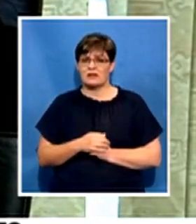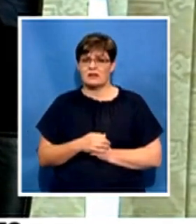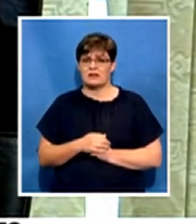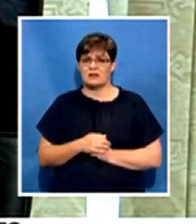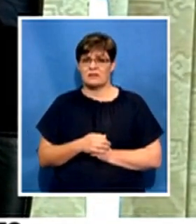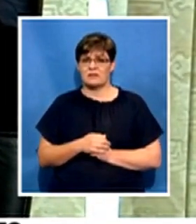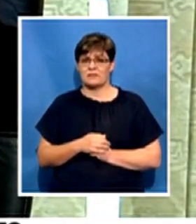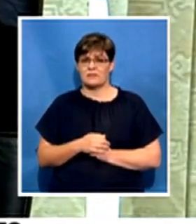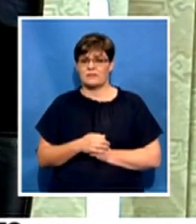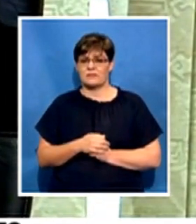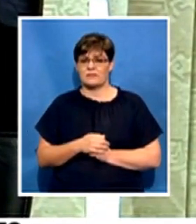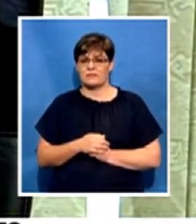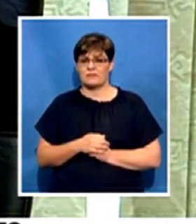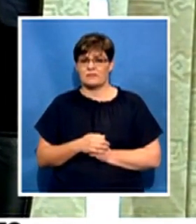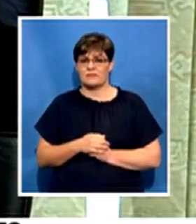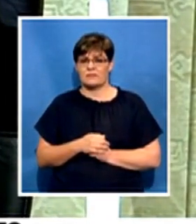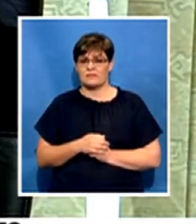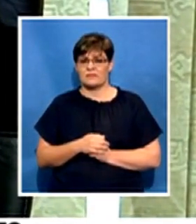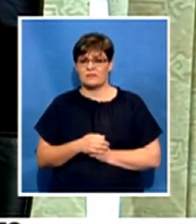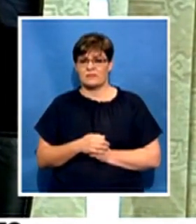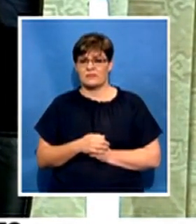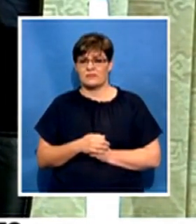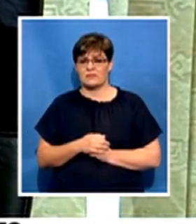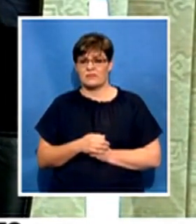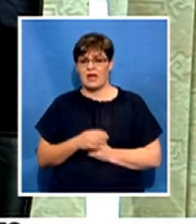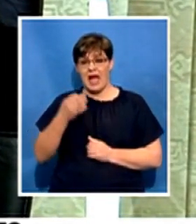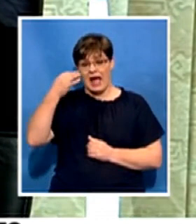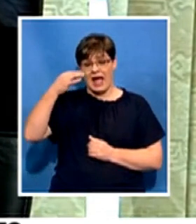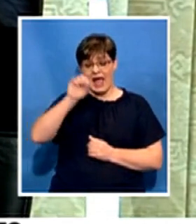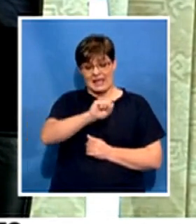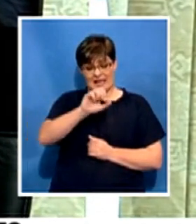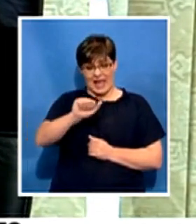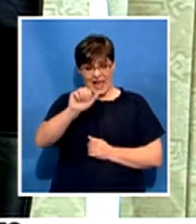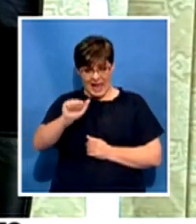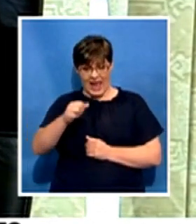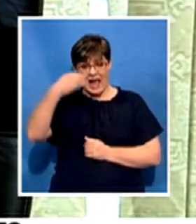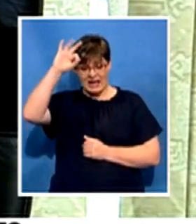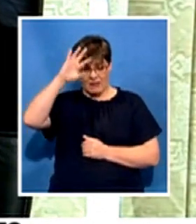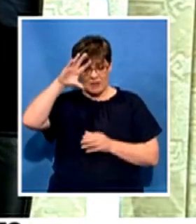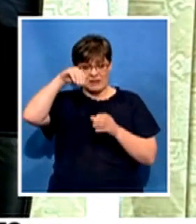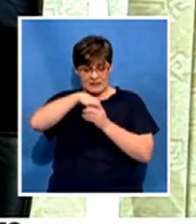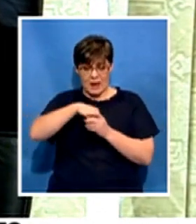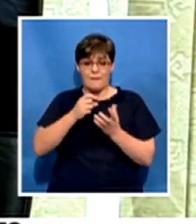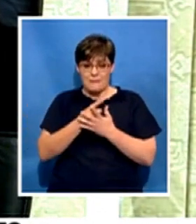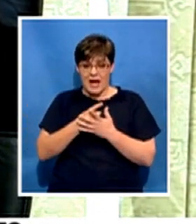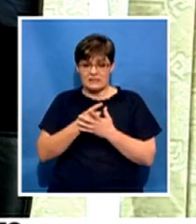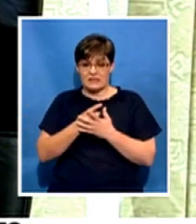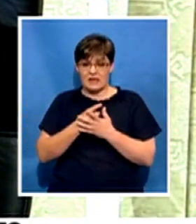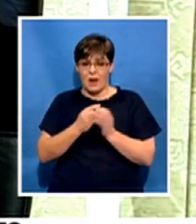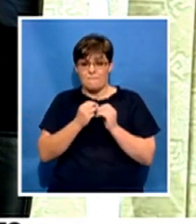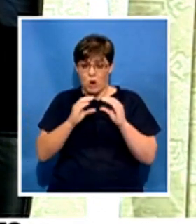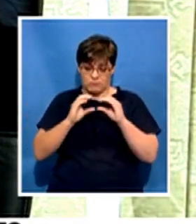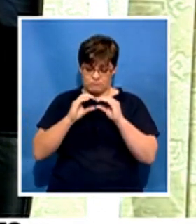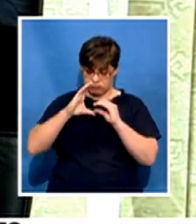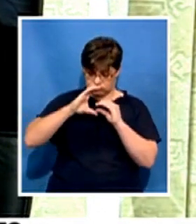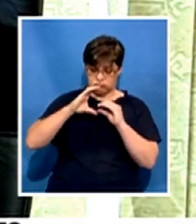own part of SAA, but it will be mostly the private sector, and we just need to